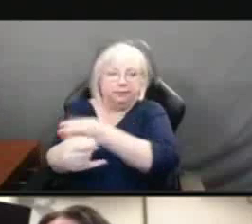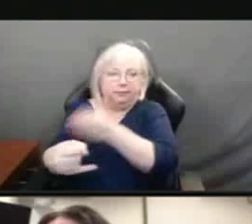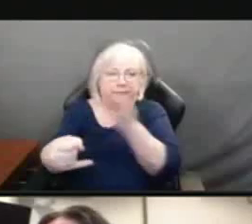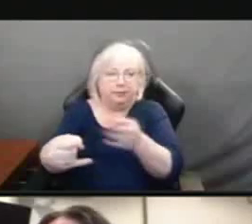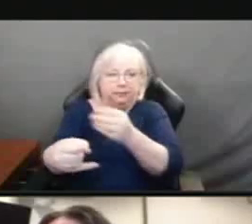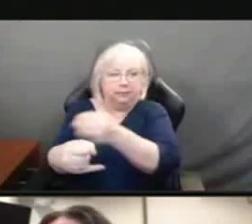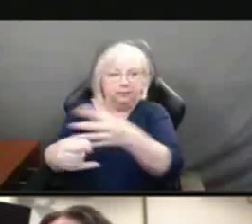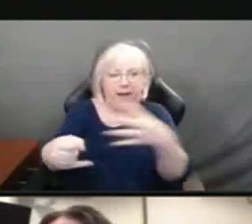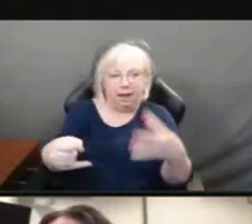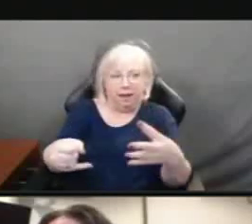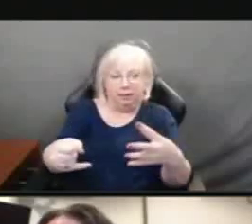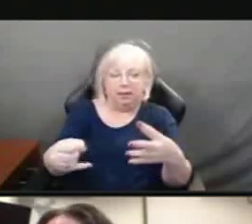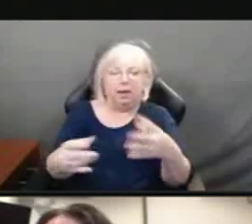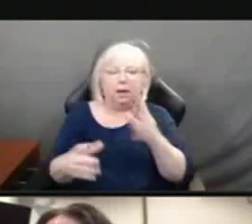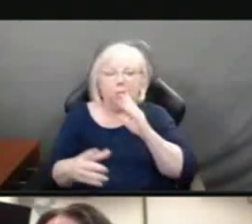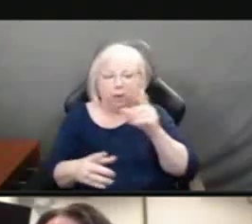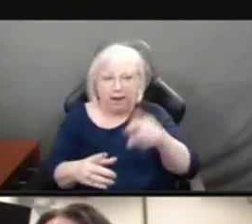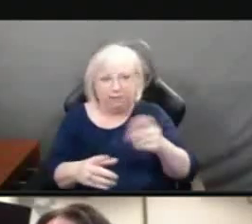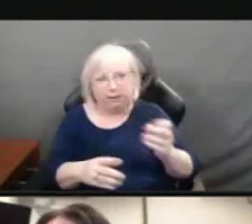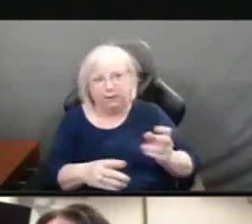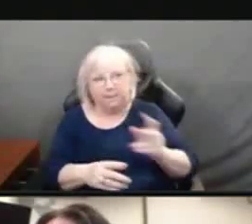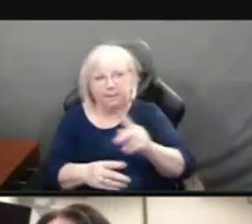6.82 acres, would have to come